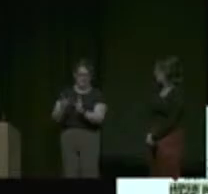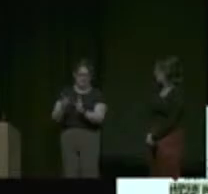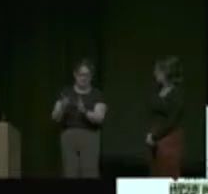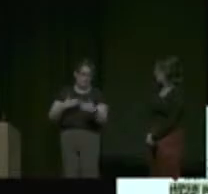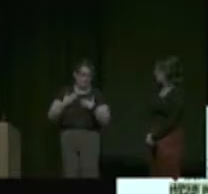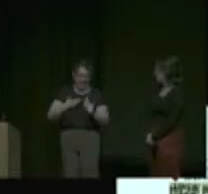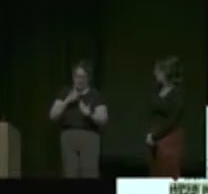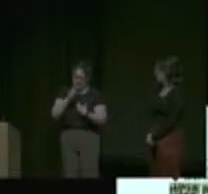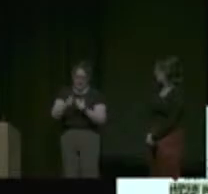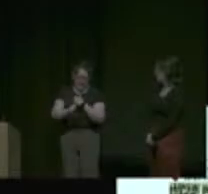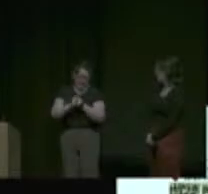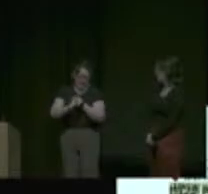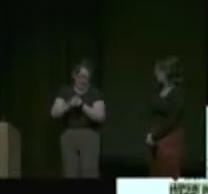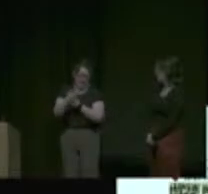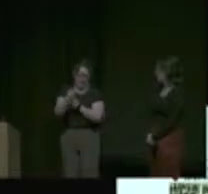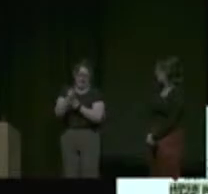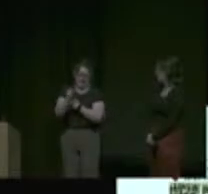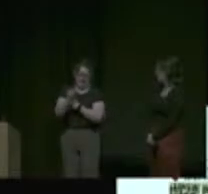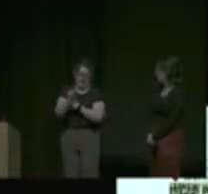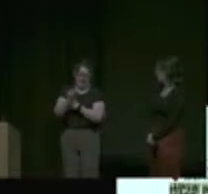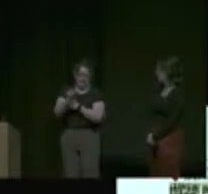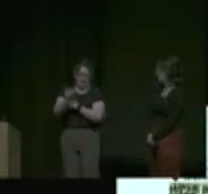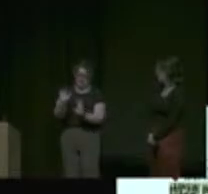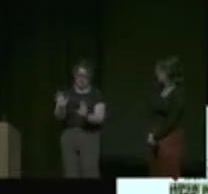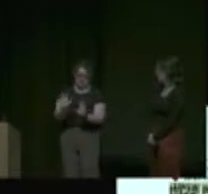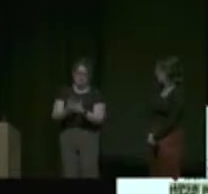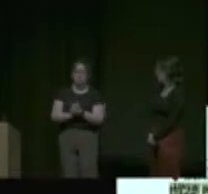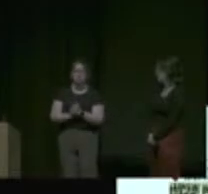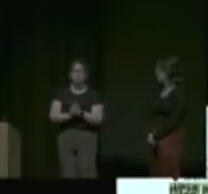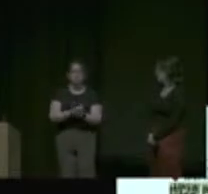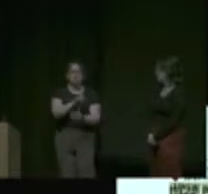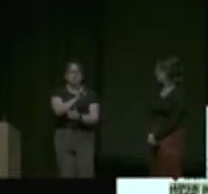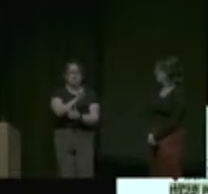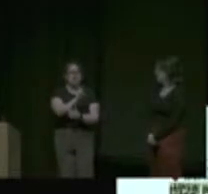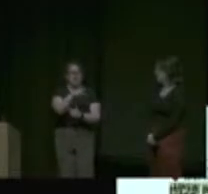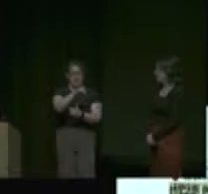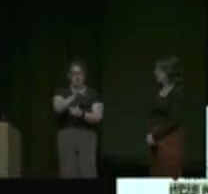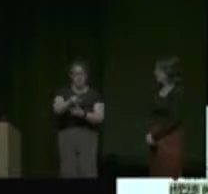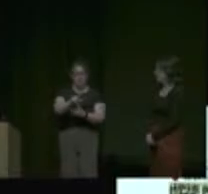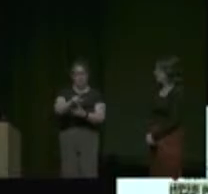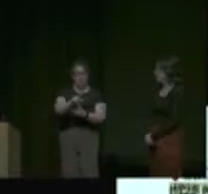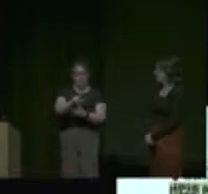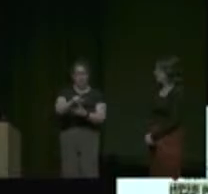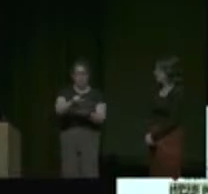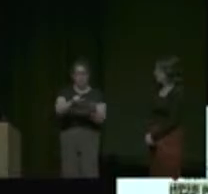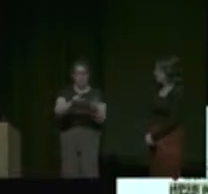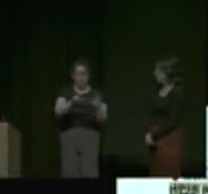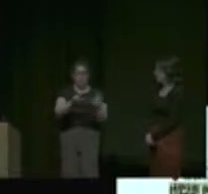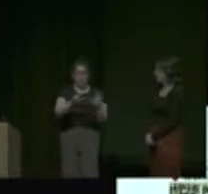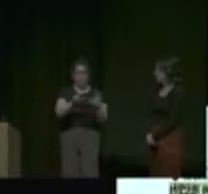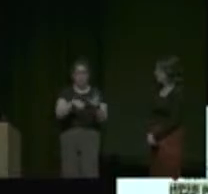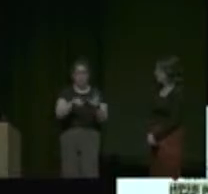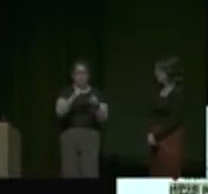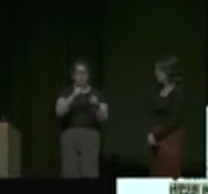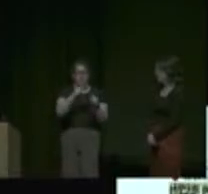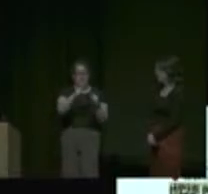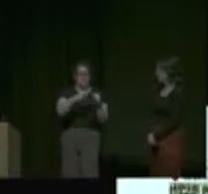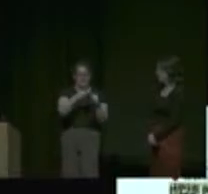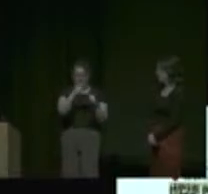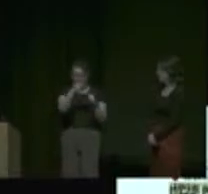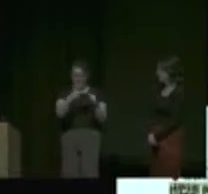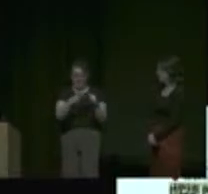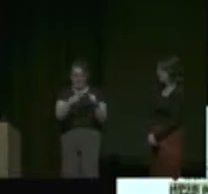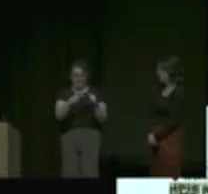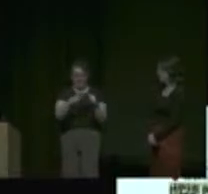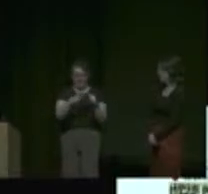with hazardous material. The dam pool itself, it goes up 1.5 miles upstream of the